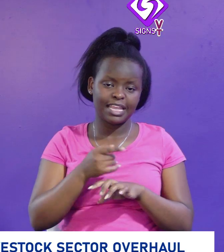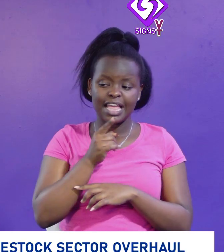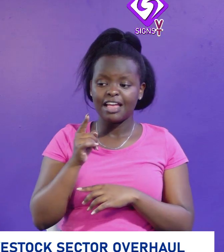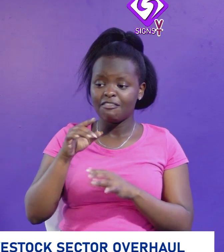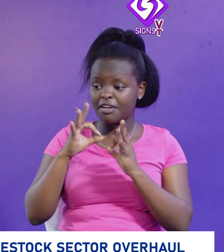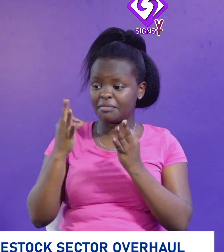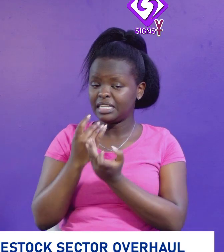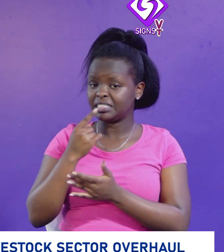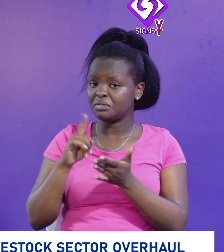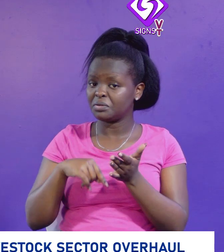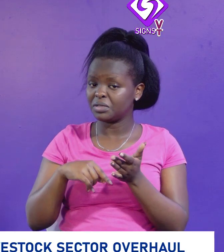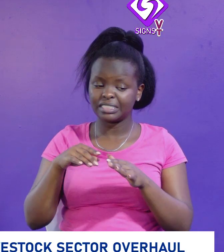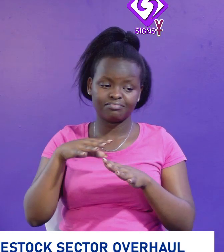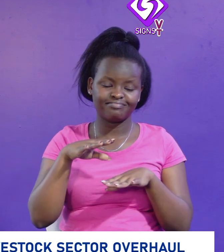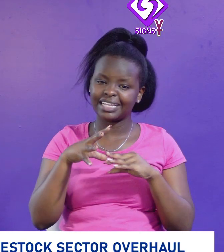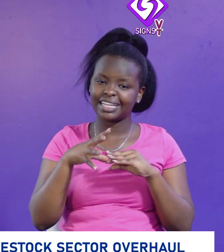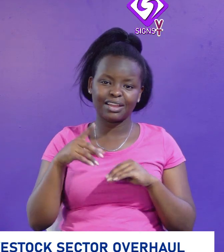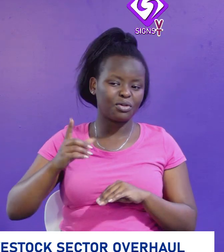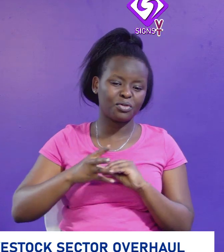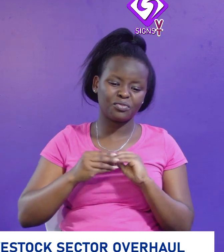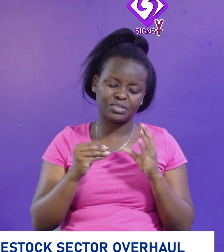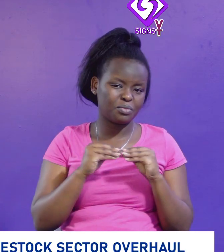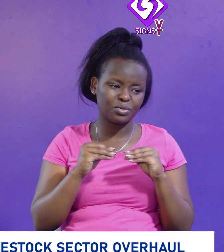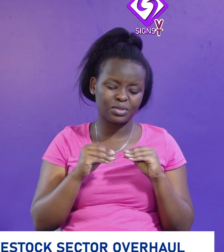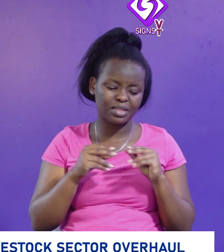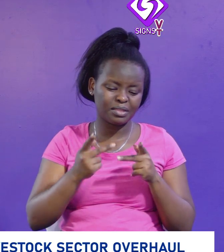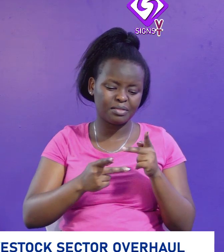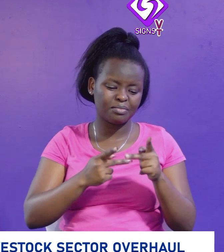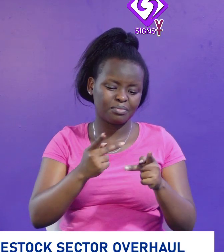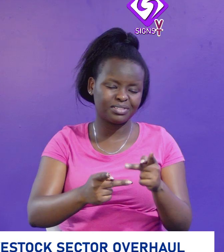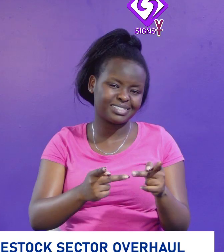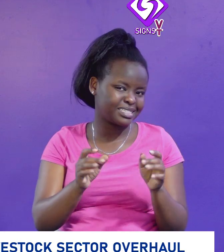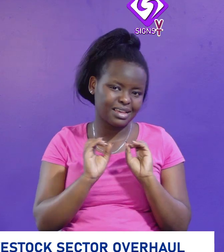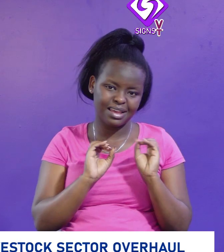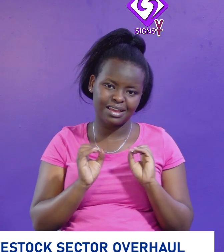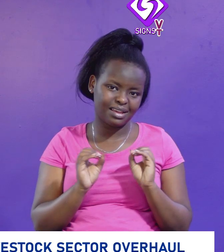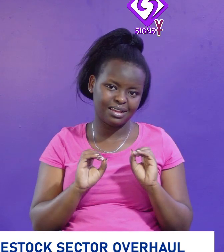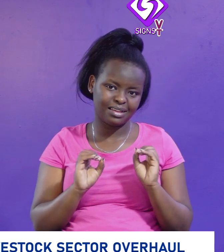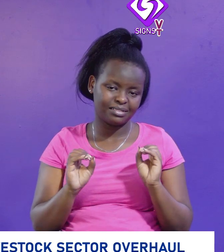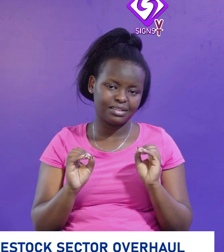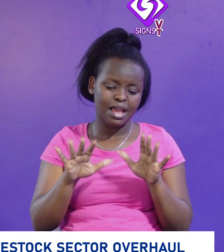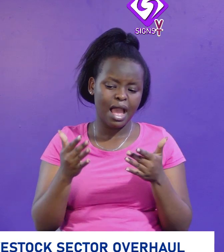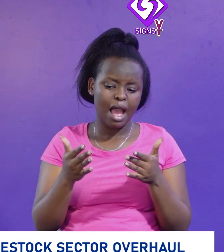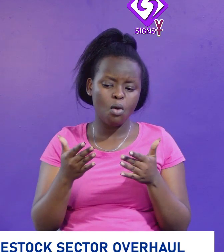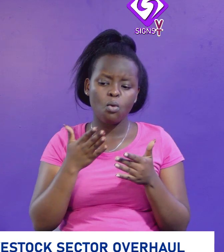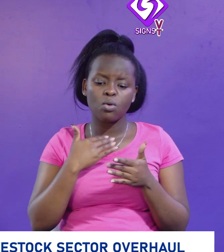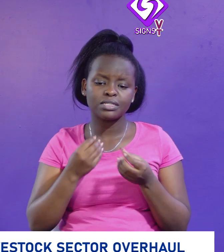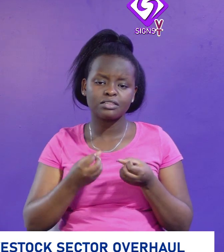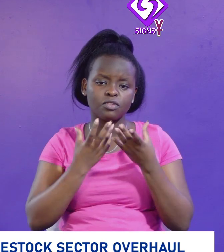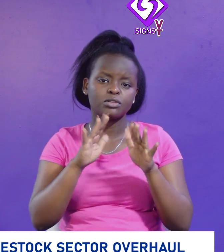with the progress of investigation so far and have many questions about how their relative died.